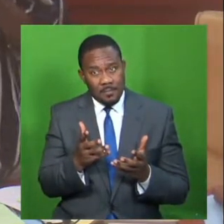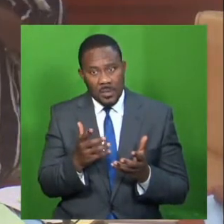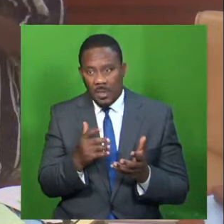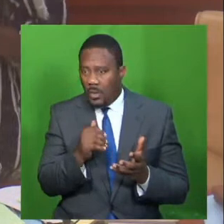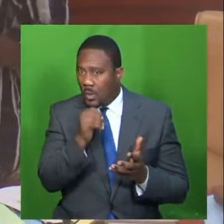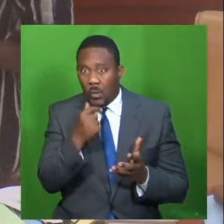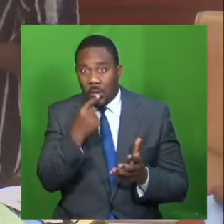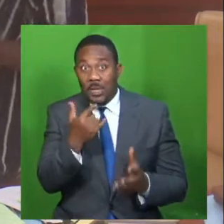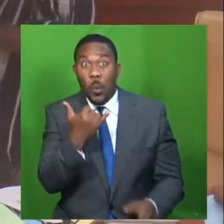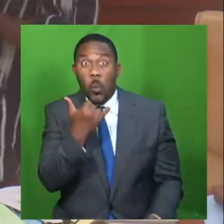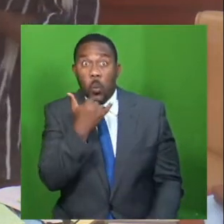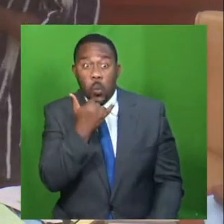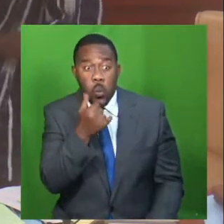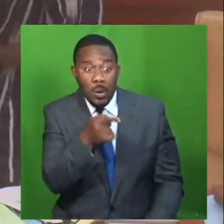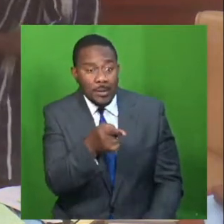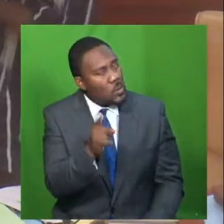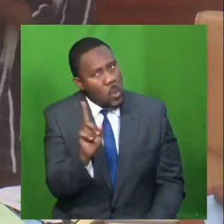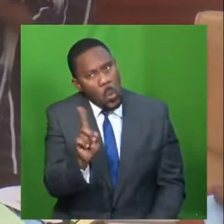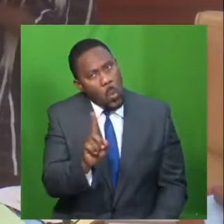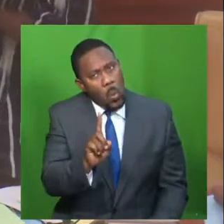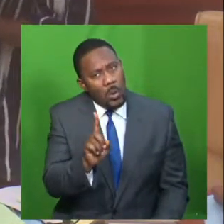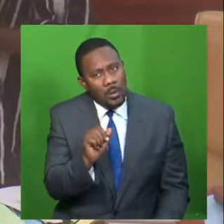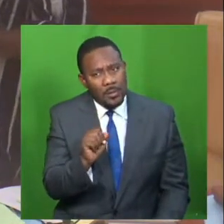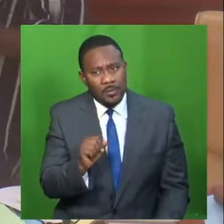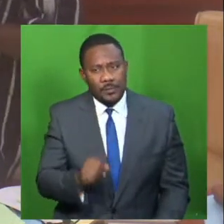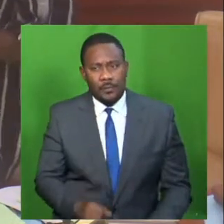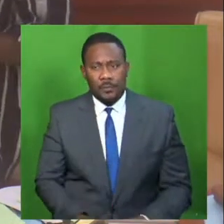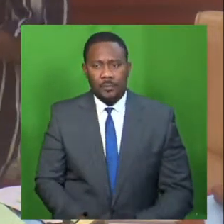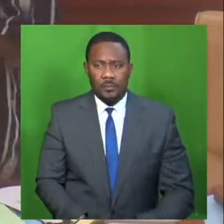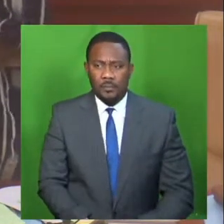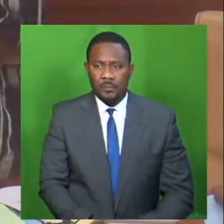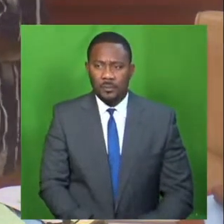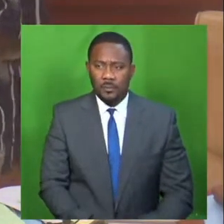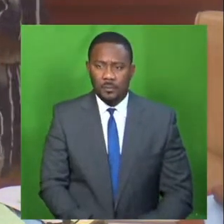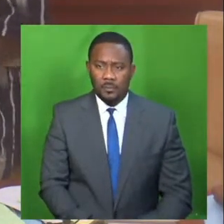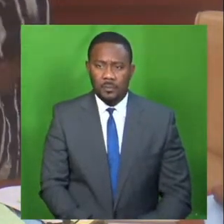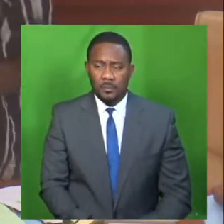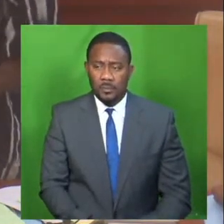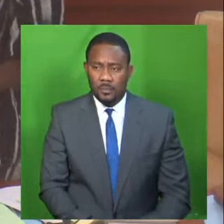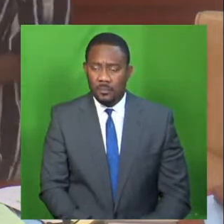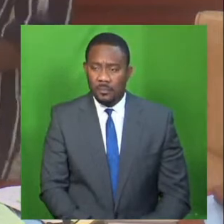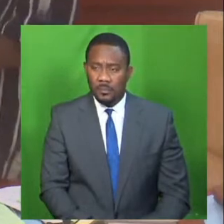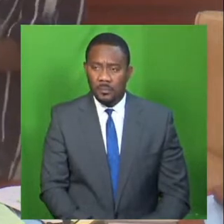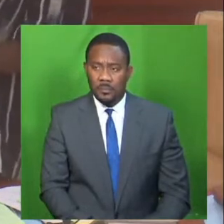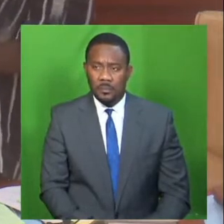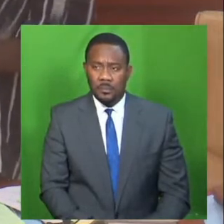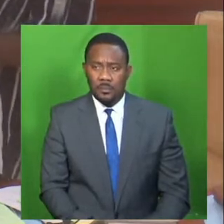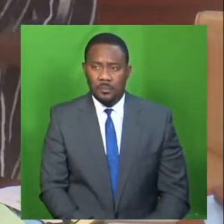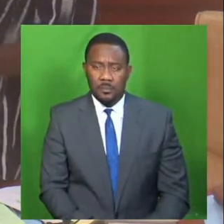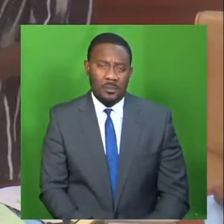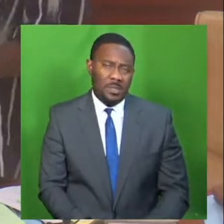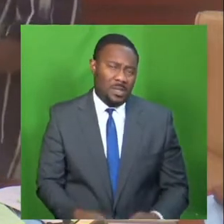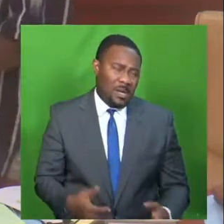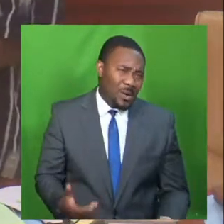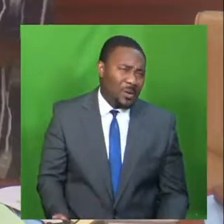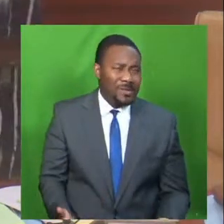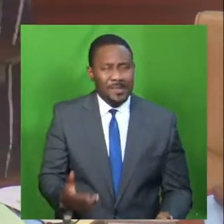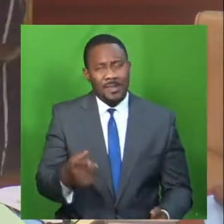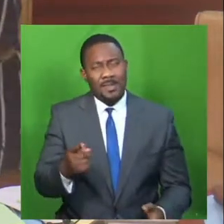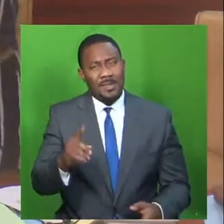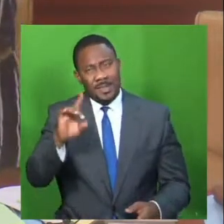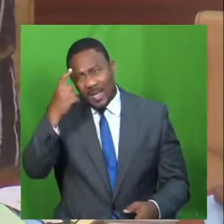motions. Mr. Speaker, and if you take the other people for today, the Minister of State is not just only here. He's not just only